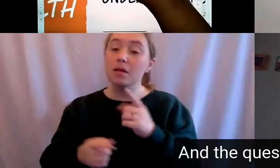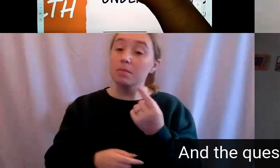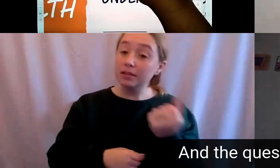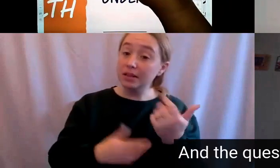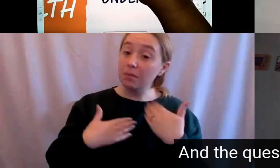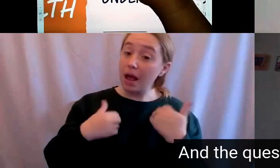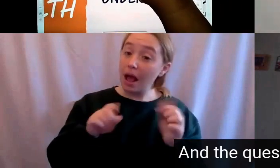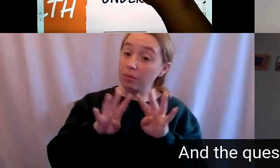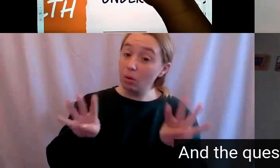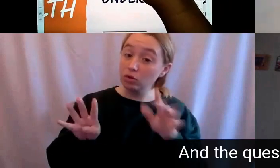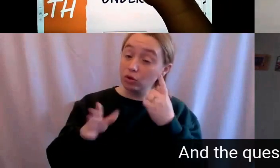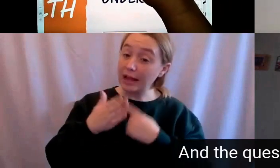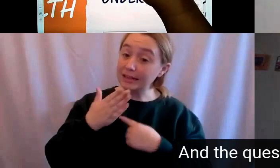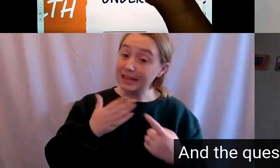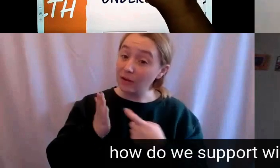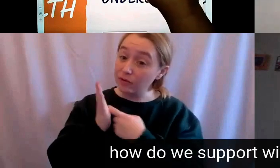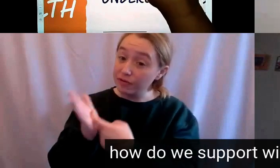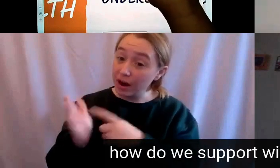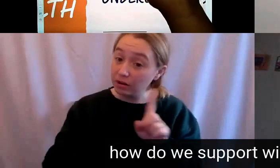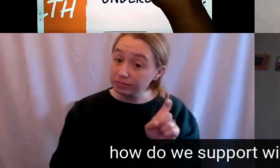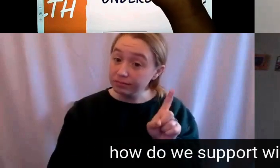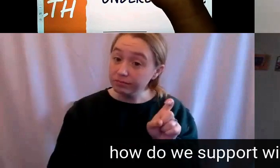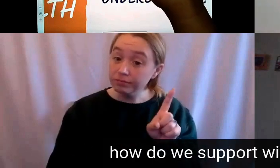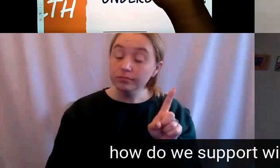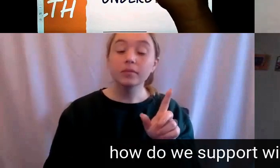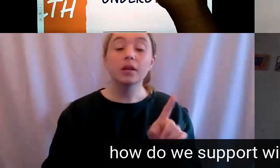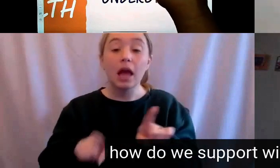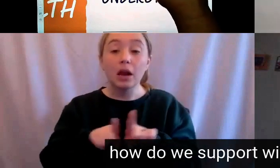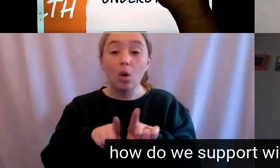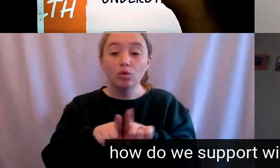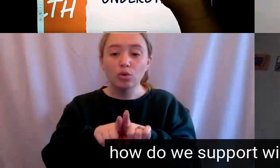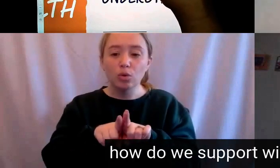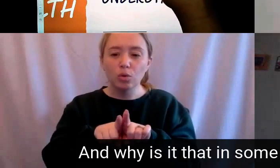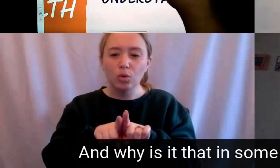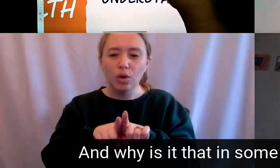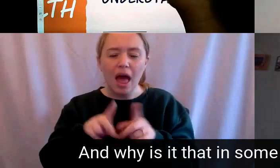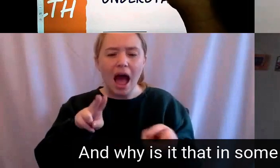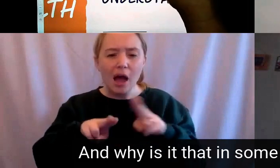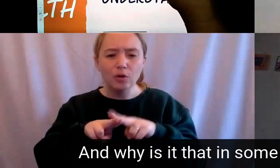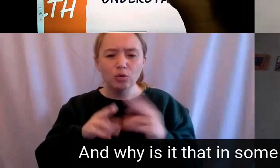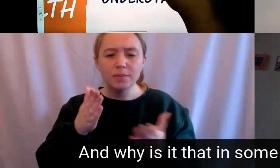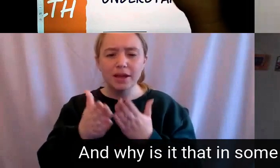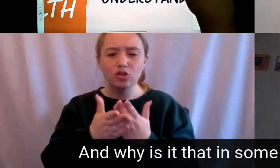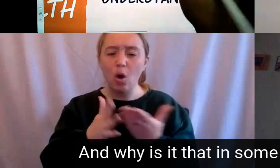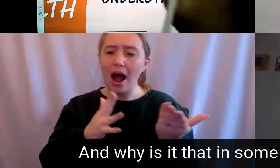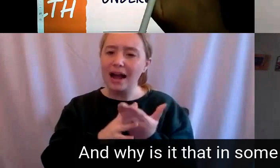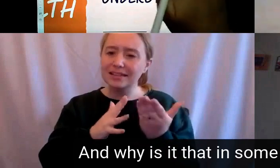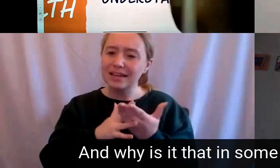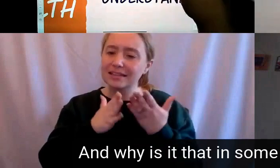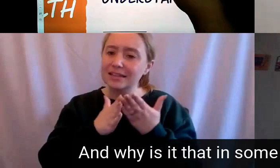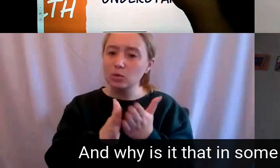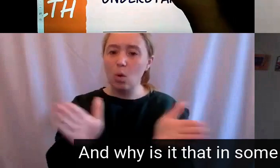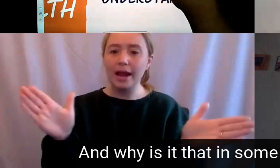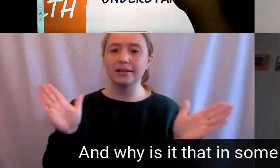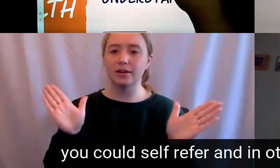some you can. And the question is, you know, how do we support widening access, and why is it that in some health board